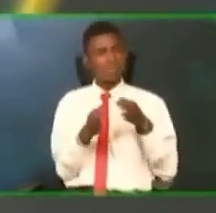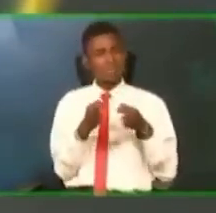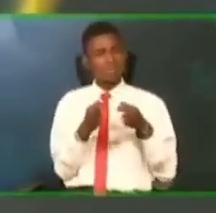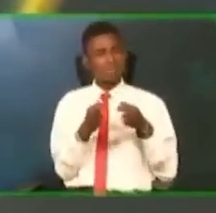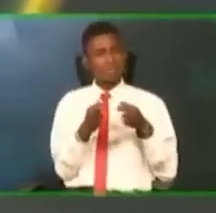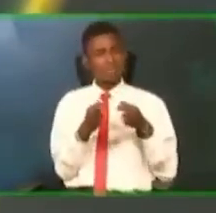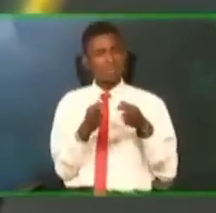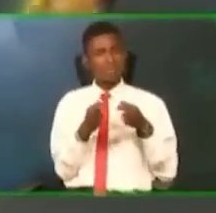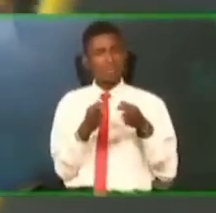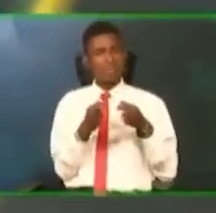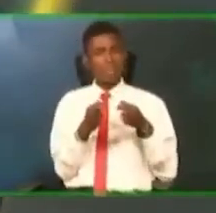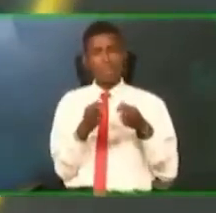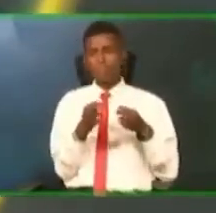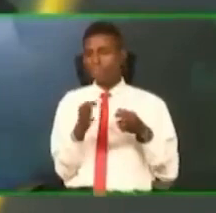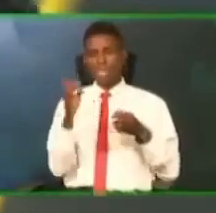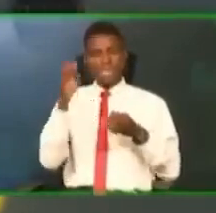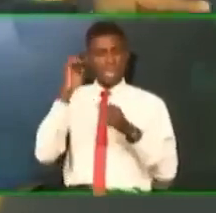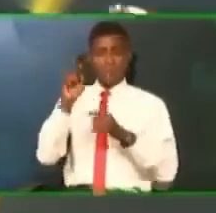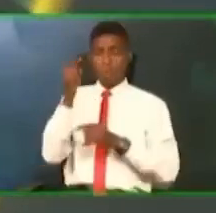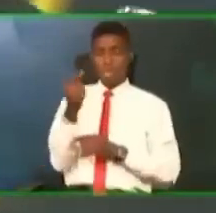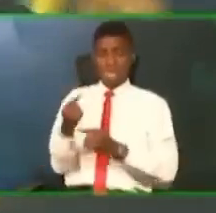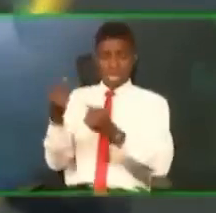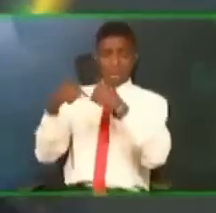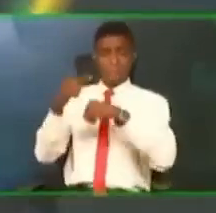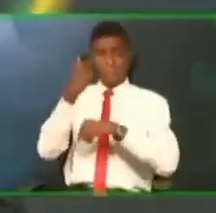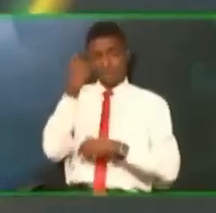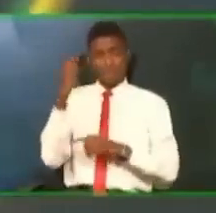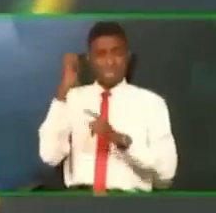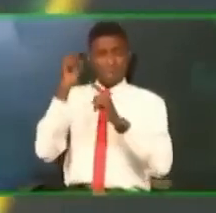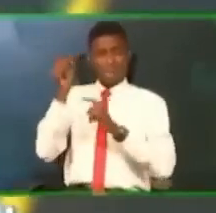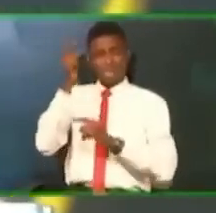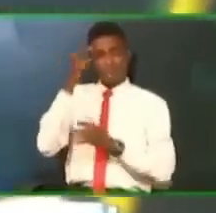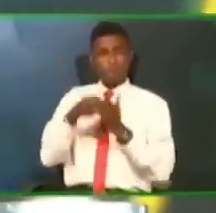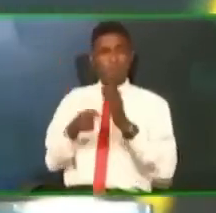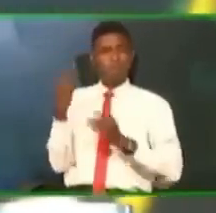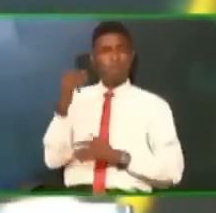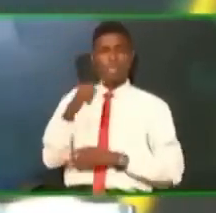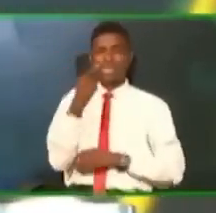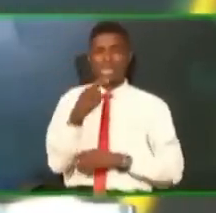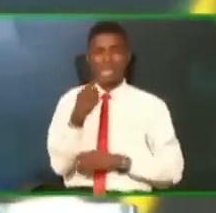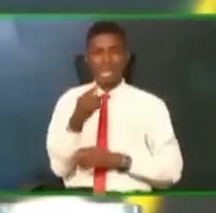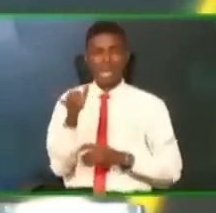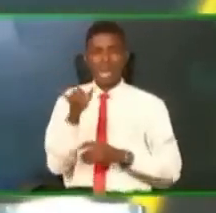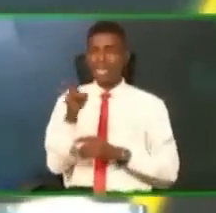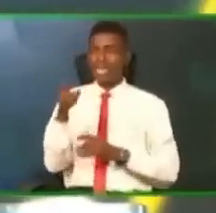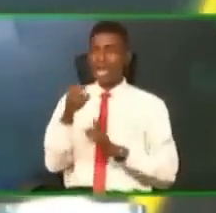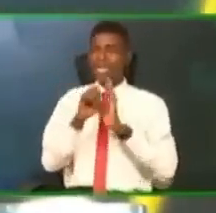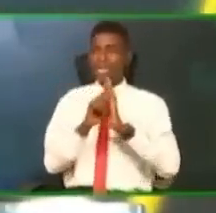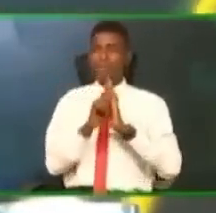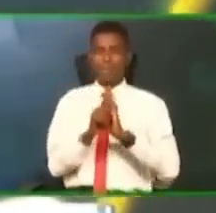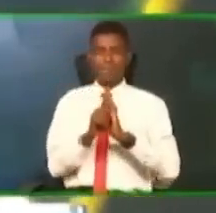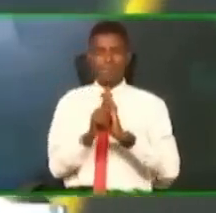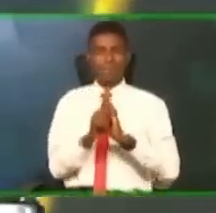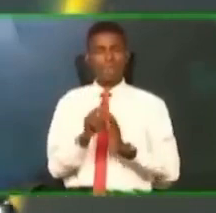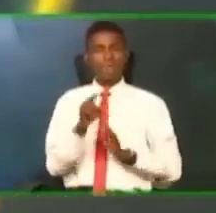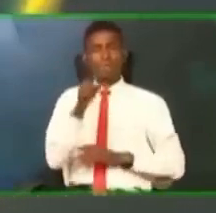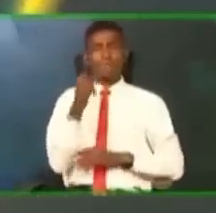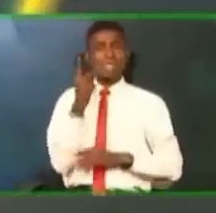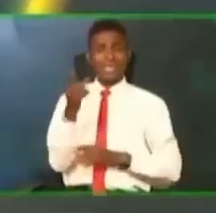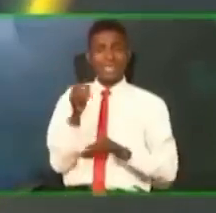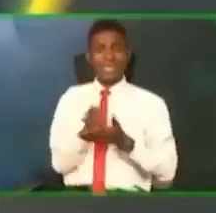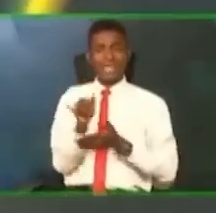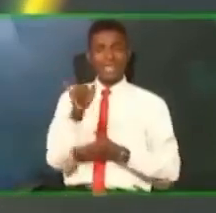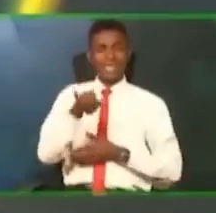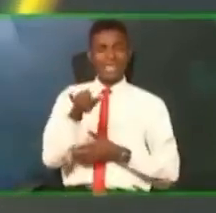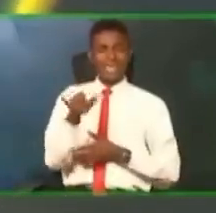bid me come. He only came because he understood what was said. Like my example with the gentleman, remember? You see that their